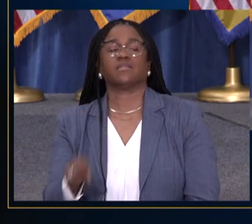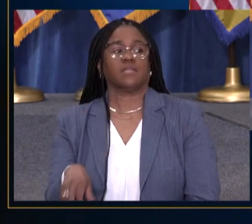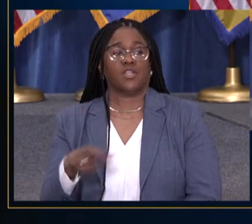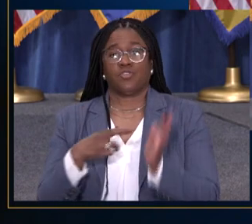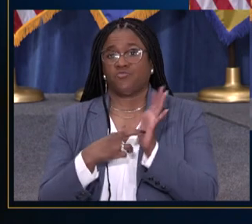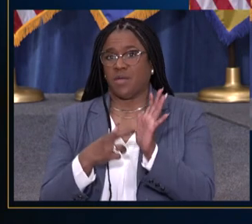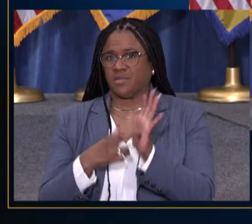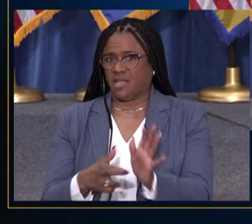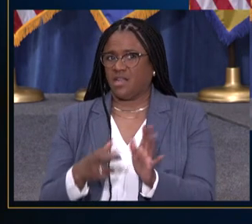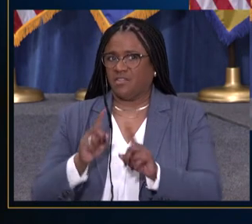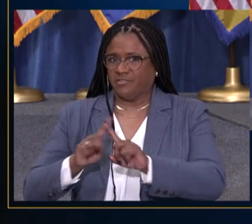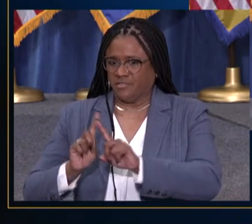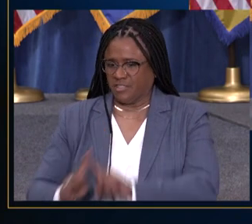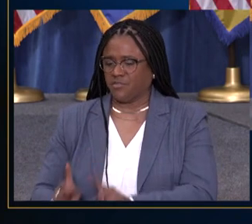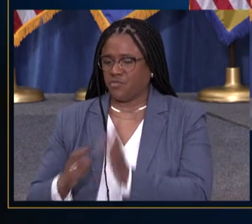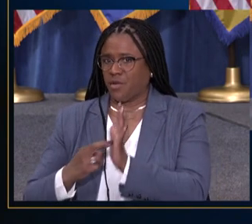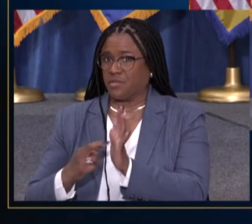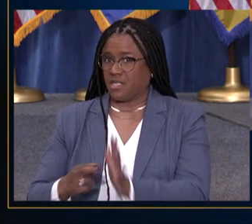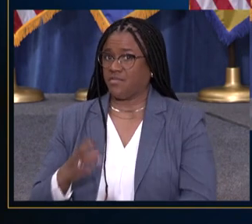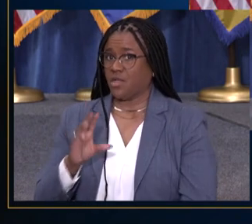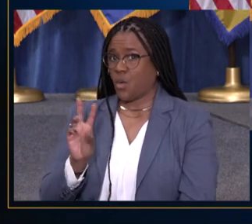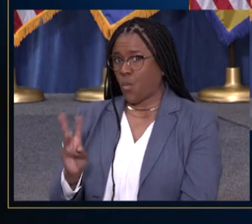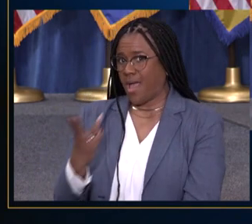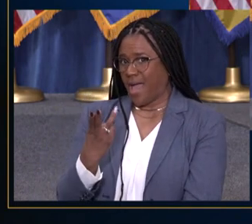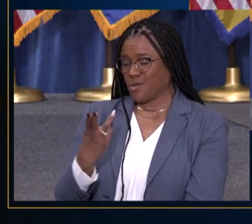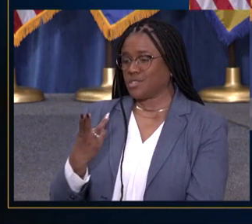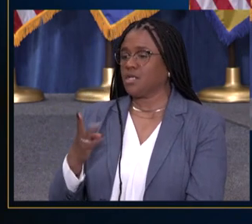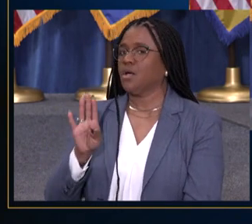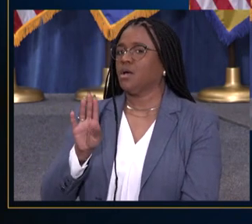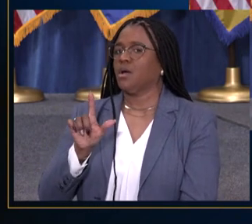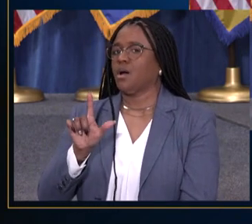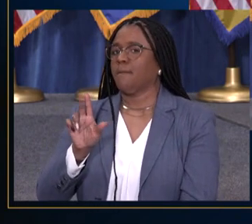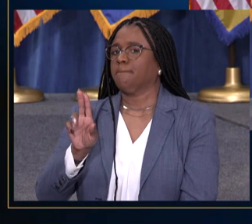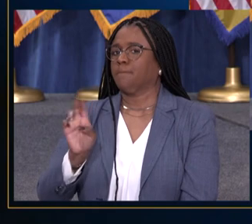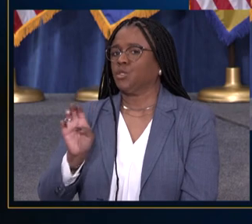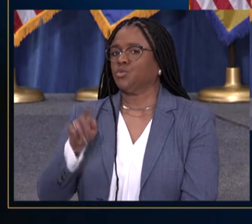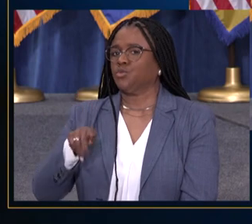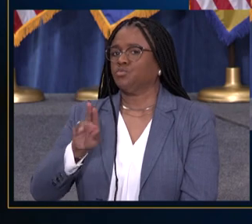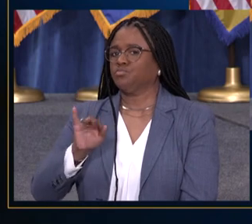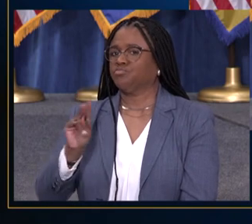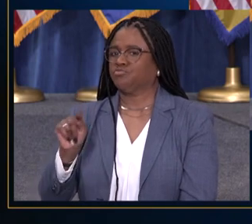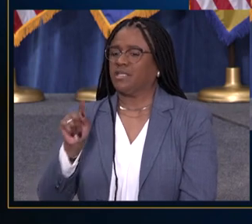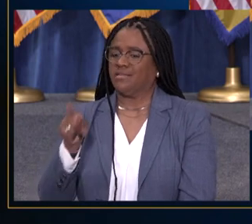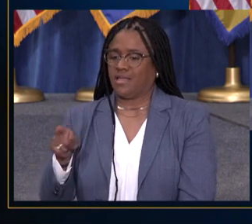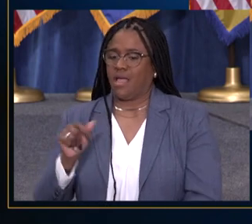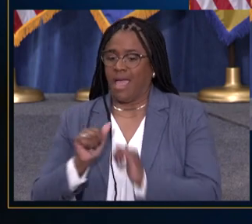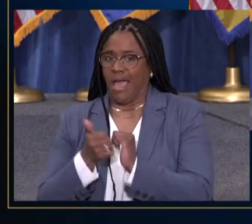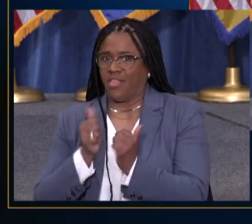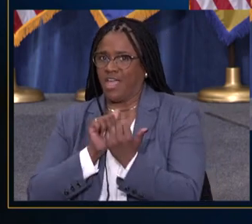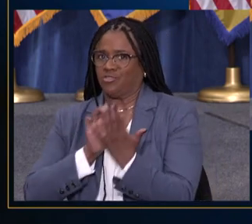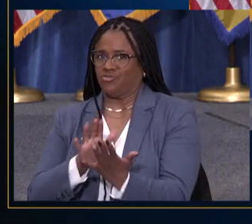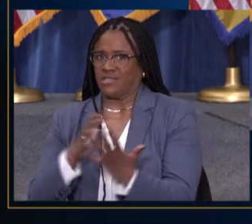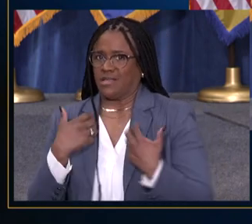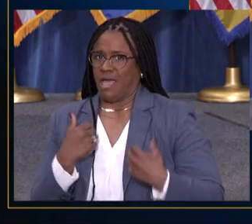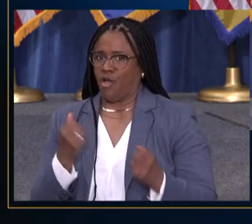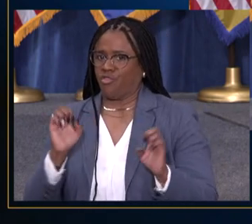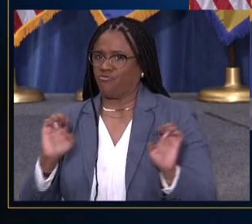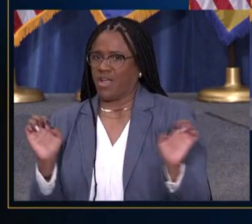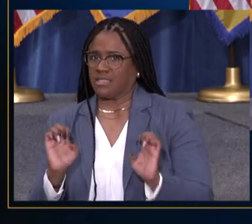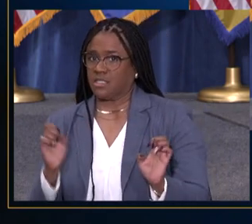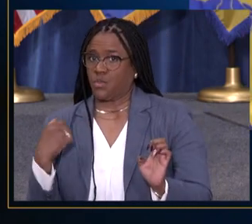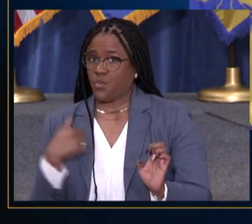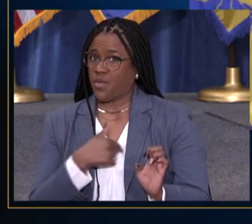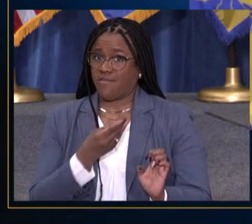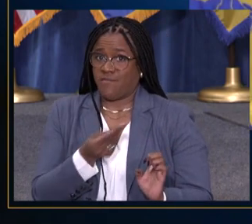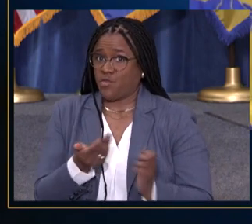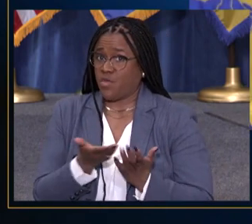Representative Lauren Underwood, the White House's blueprint for addressing maternal health crisis. These are just a few of the efforts that are underway, but we can do